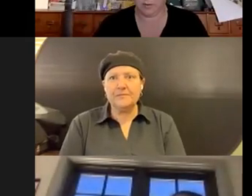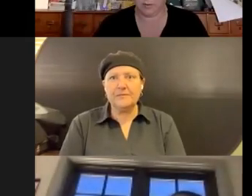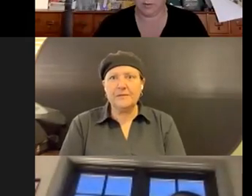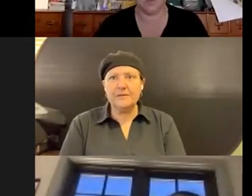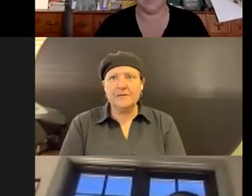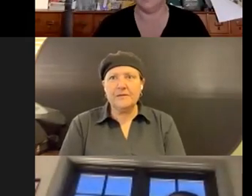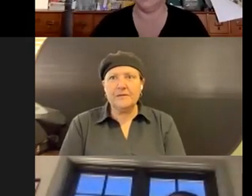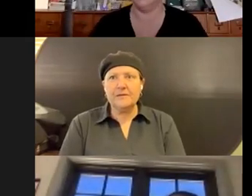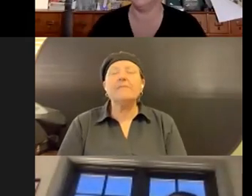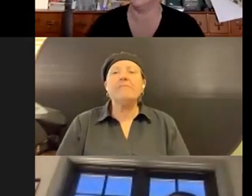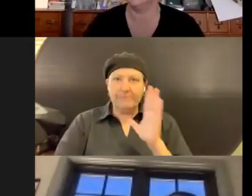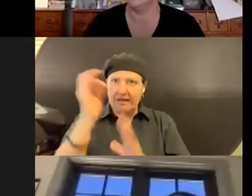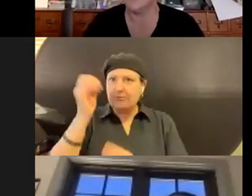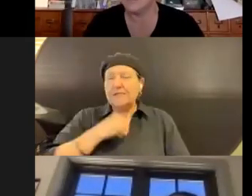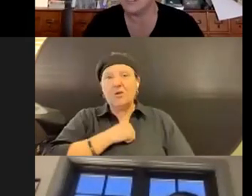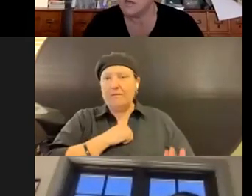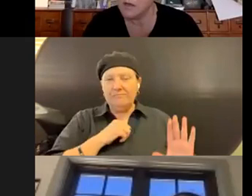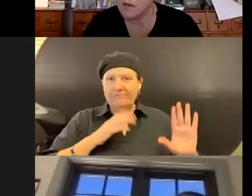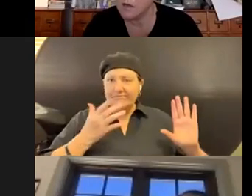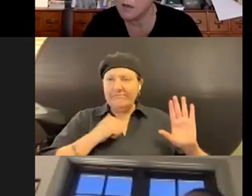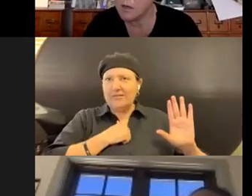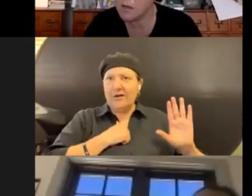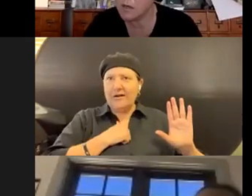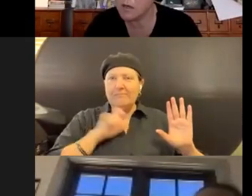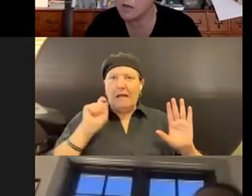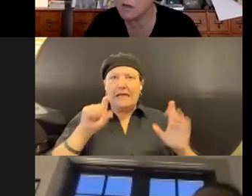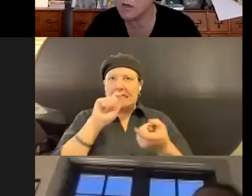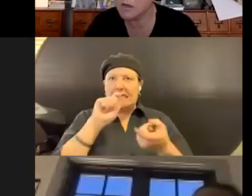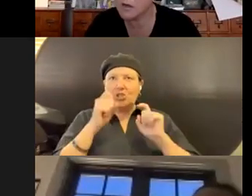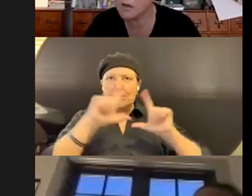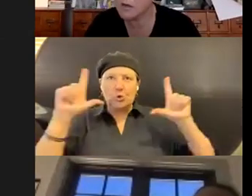All right, here we go. Sorry about that. It's just I had changed screens and